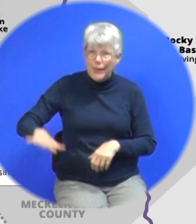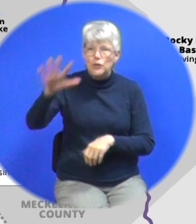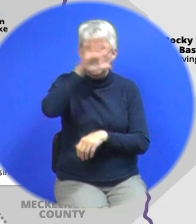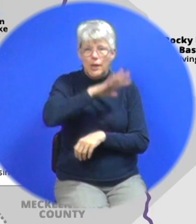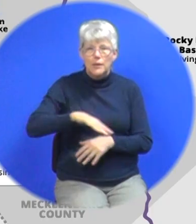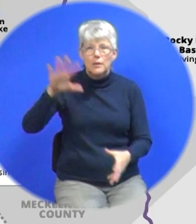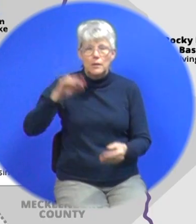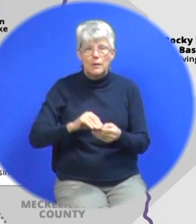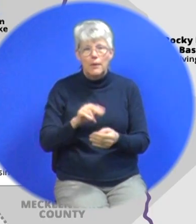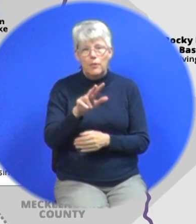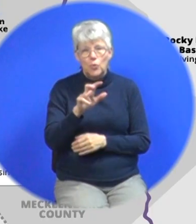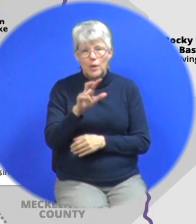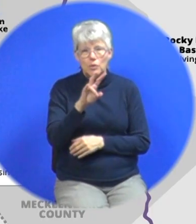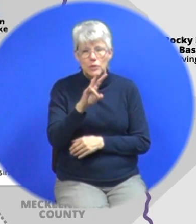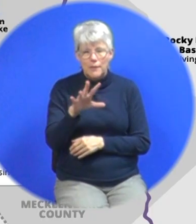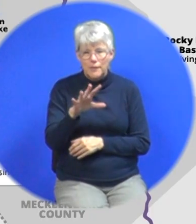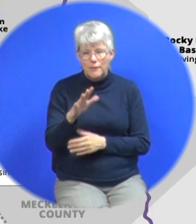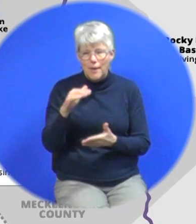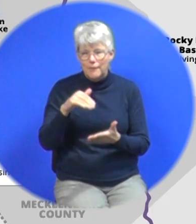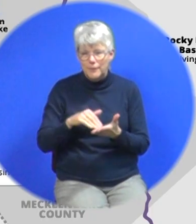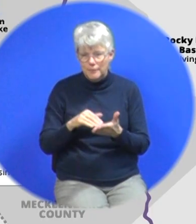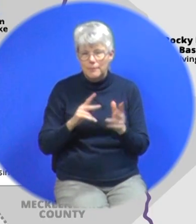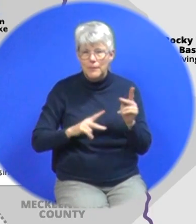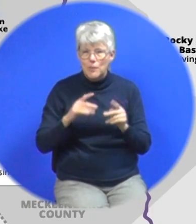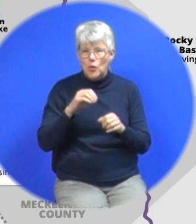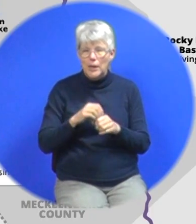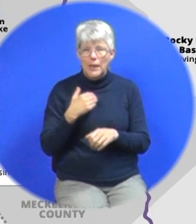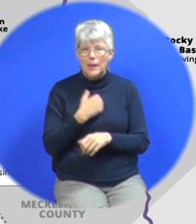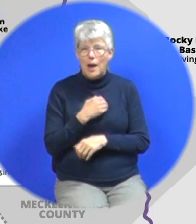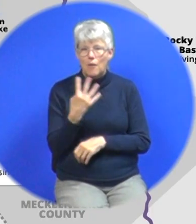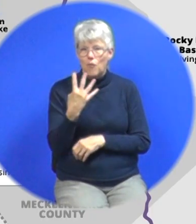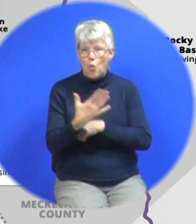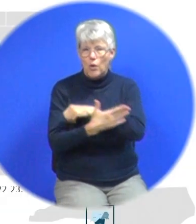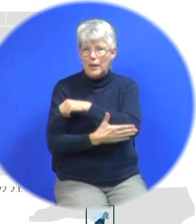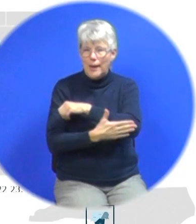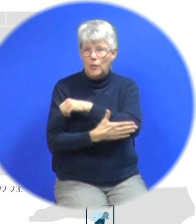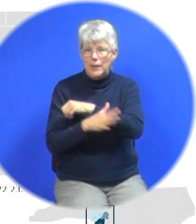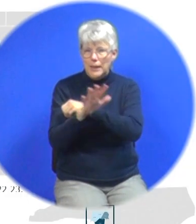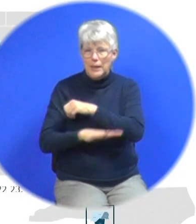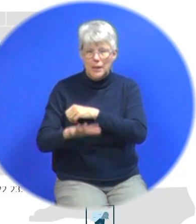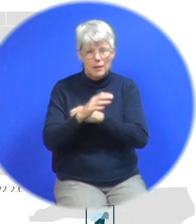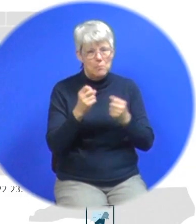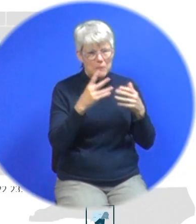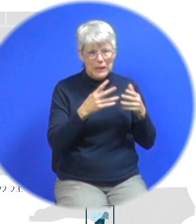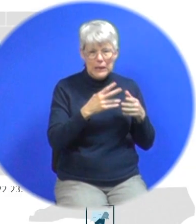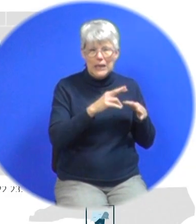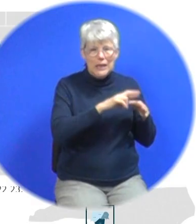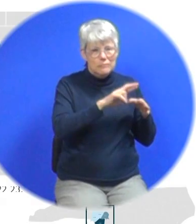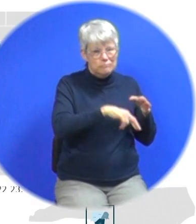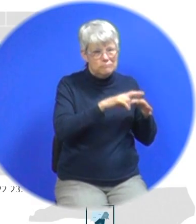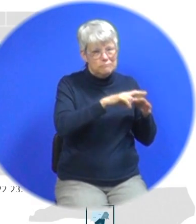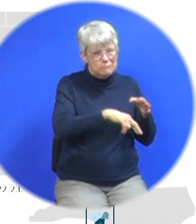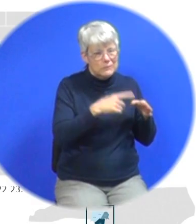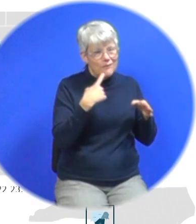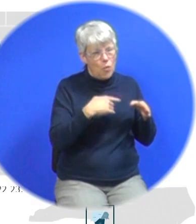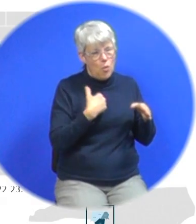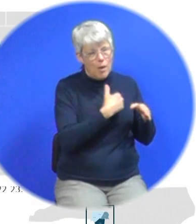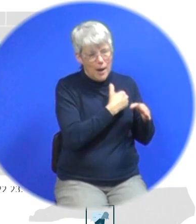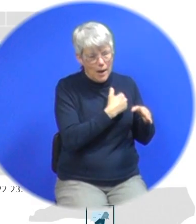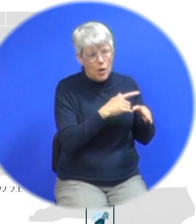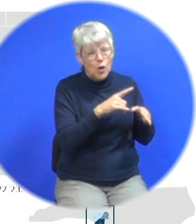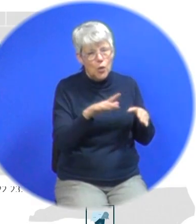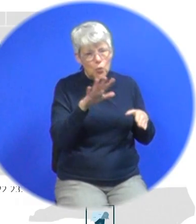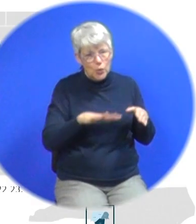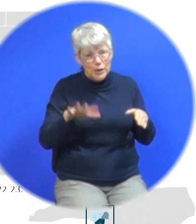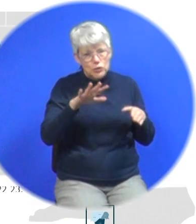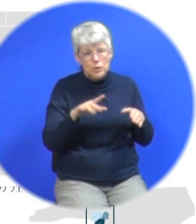people in our 4-county area. So this has lots of consequences for our region. It's driven a lot by the growth on the eastern